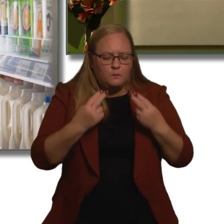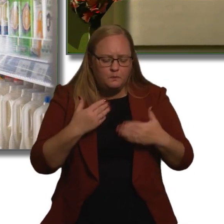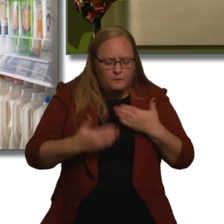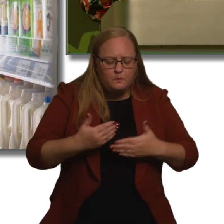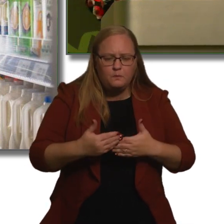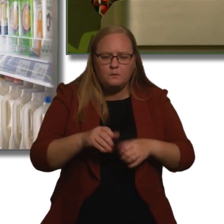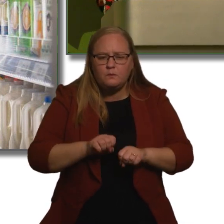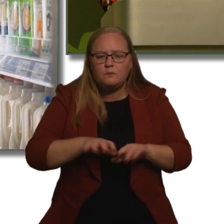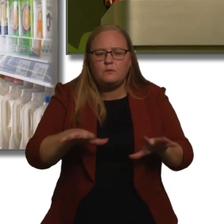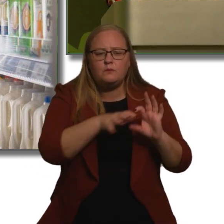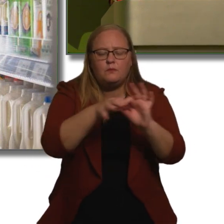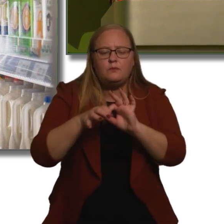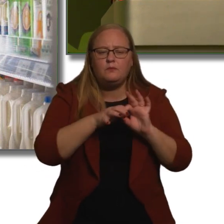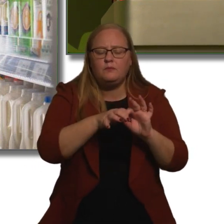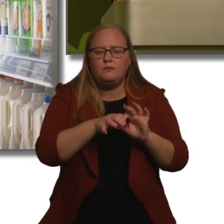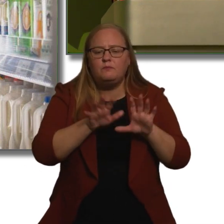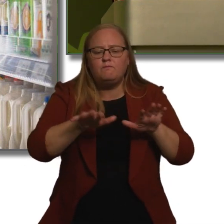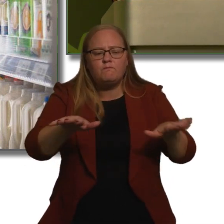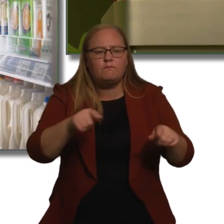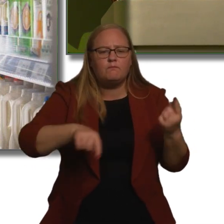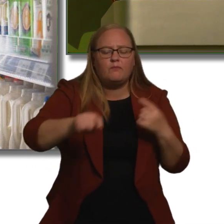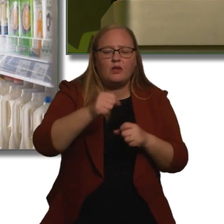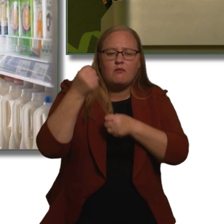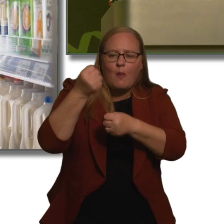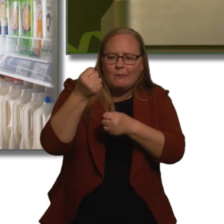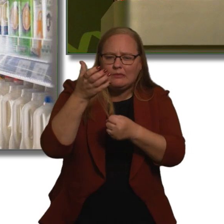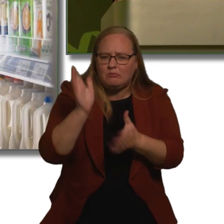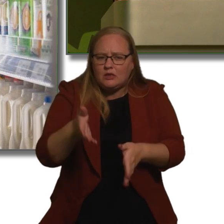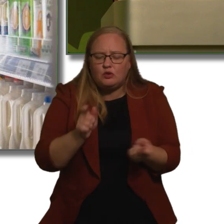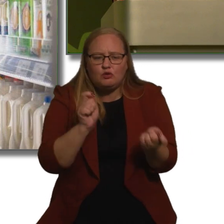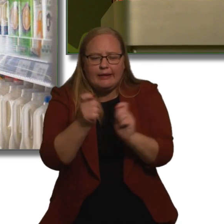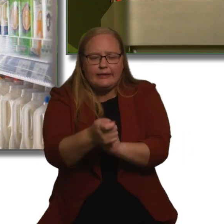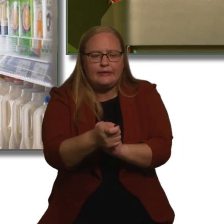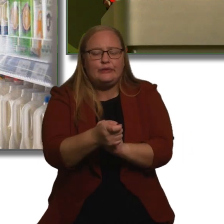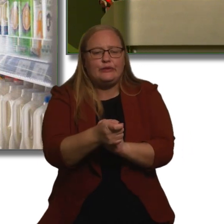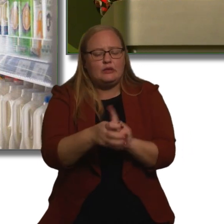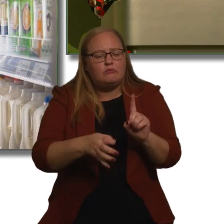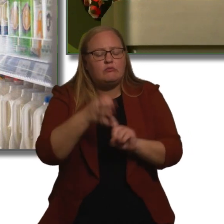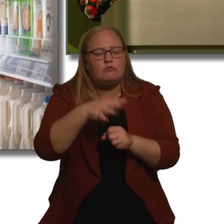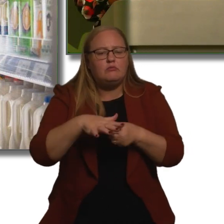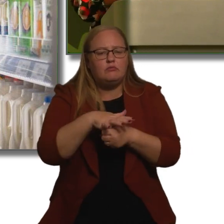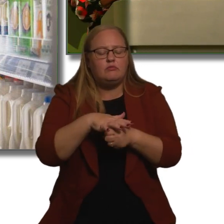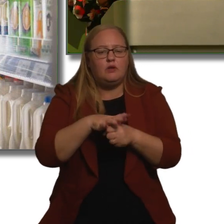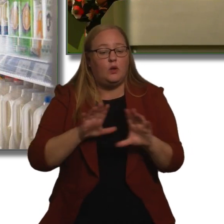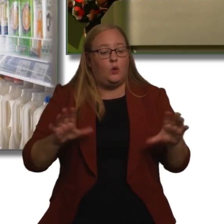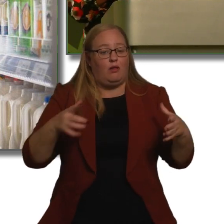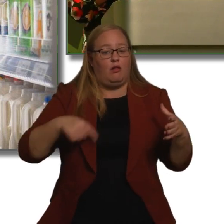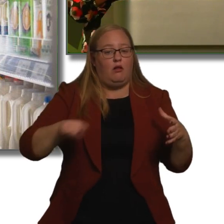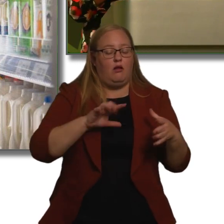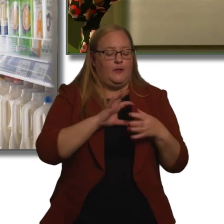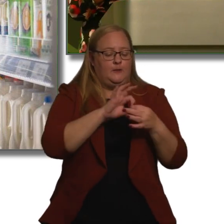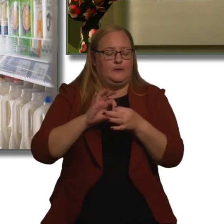wider networks and connections to lobby for change, and together we have succeeded in changing the